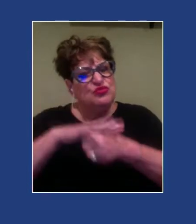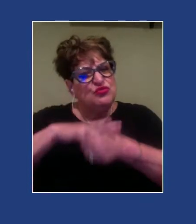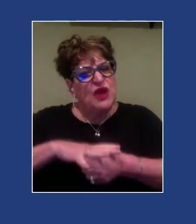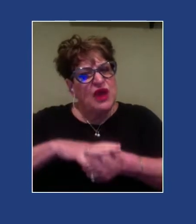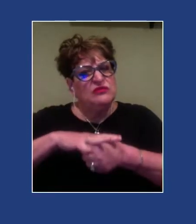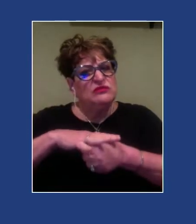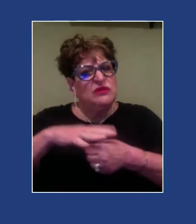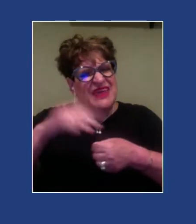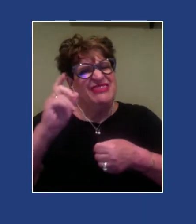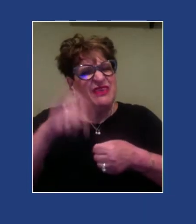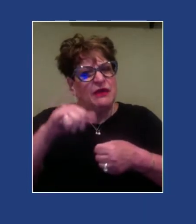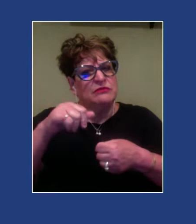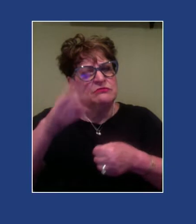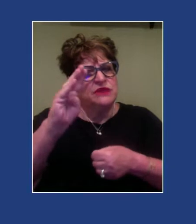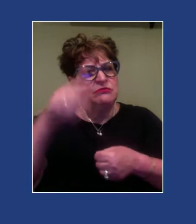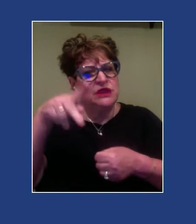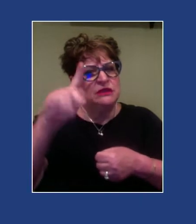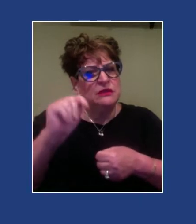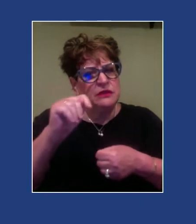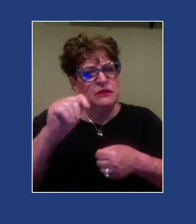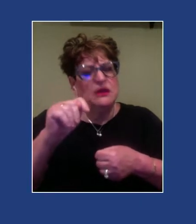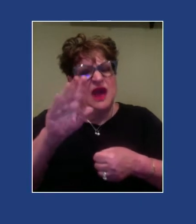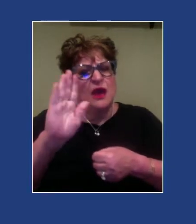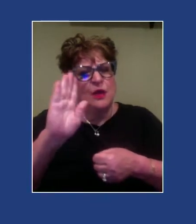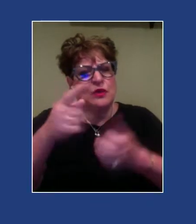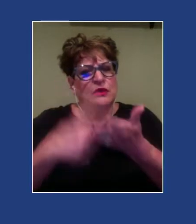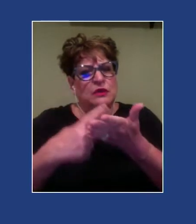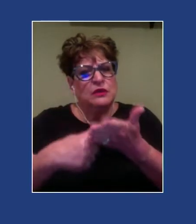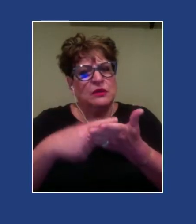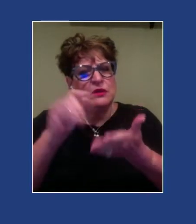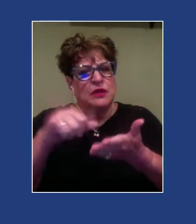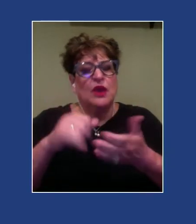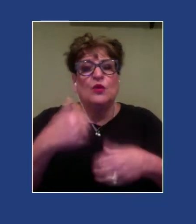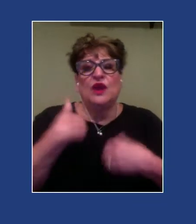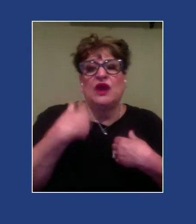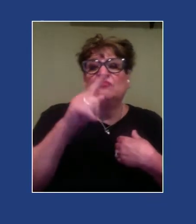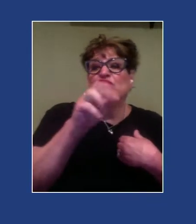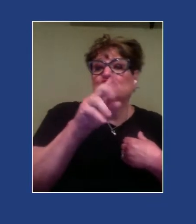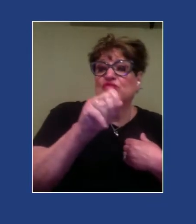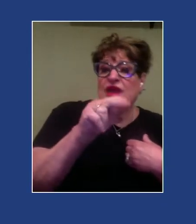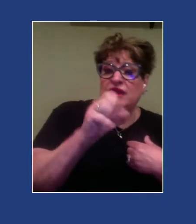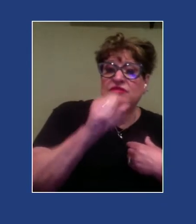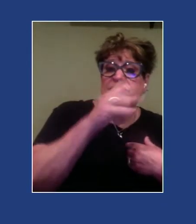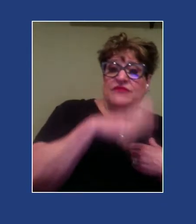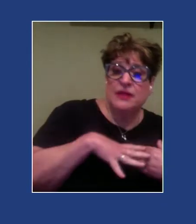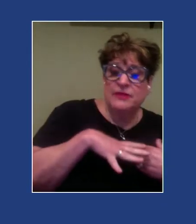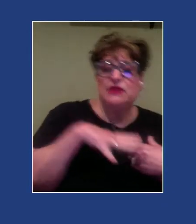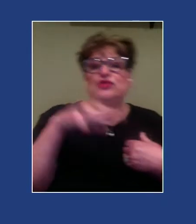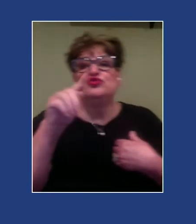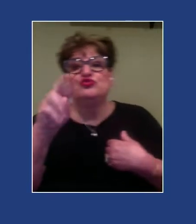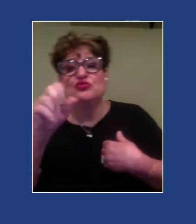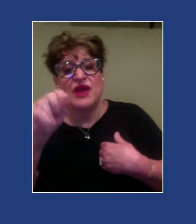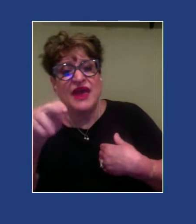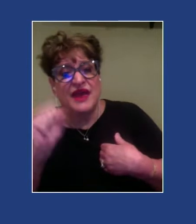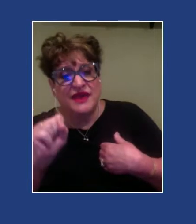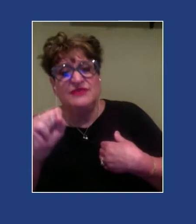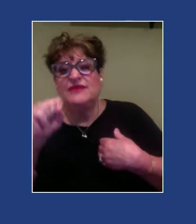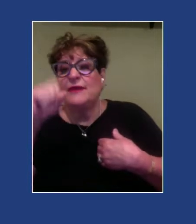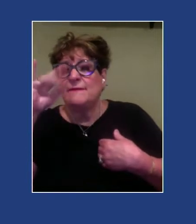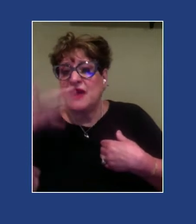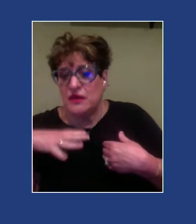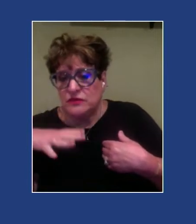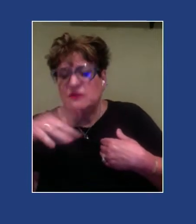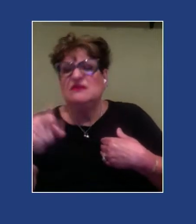moment. We also use the terms transfeminine and transmasculine that are inclusive of people with both binary and non-binary gender